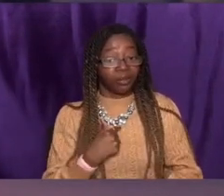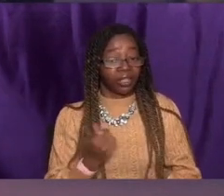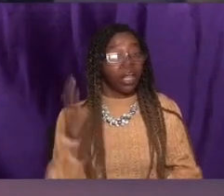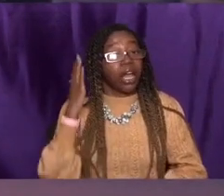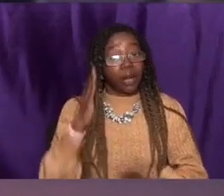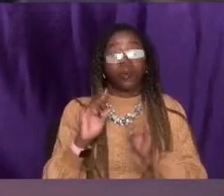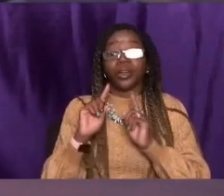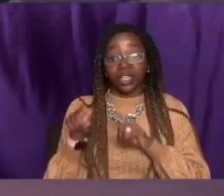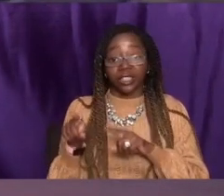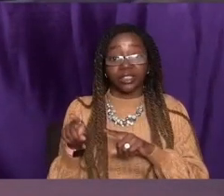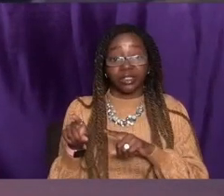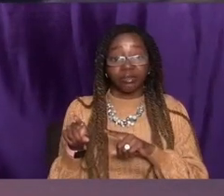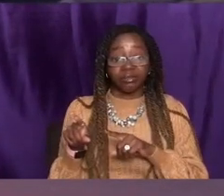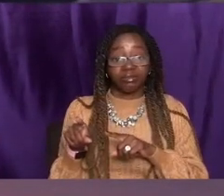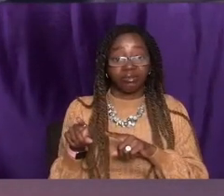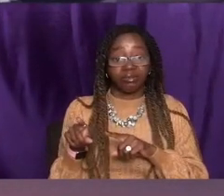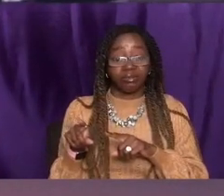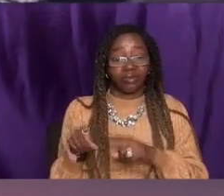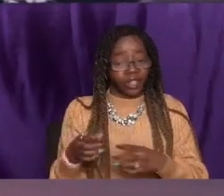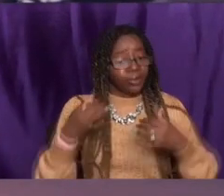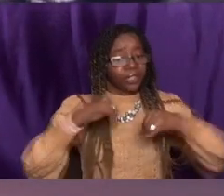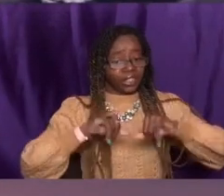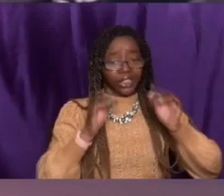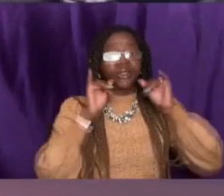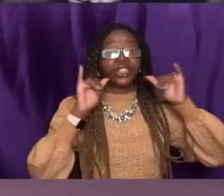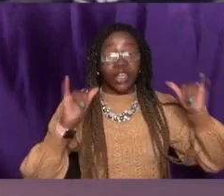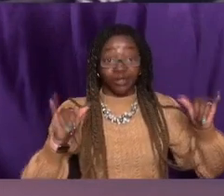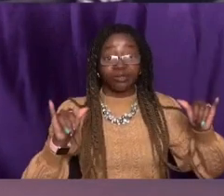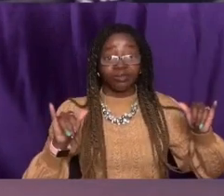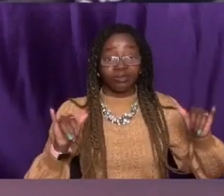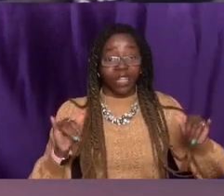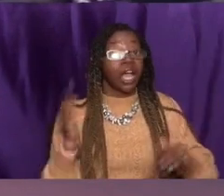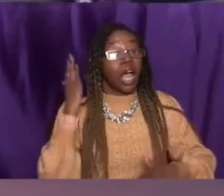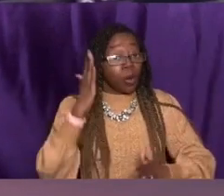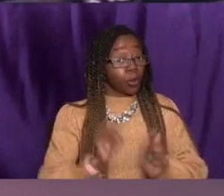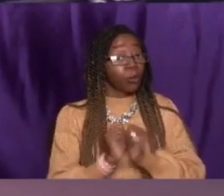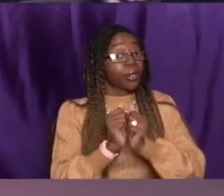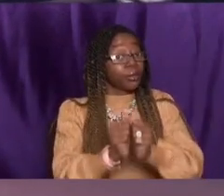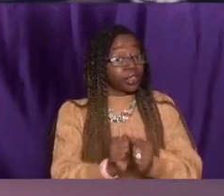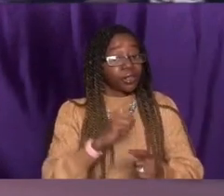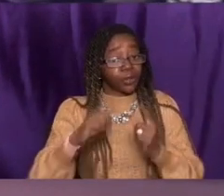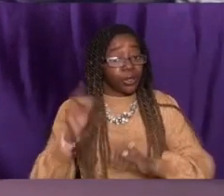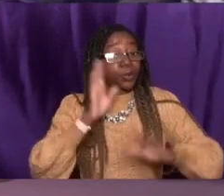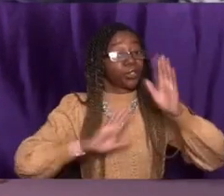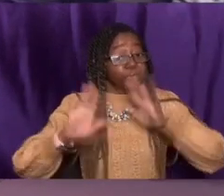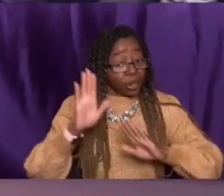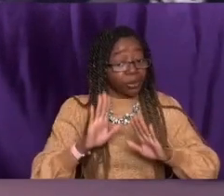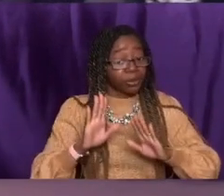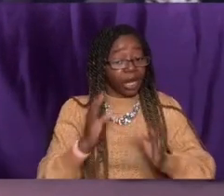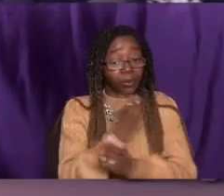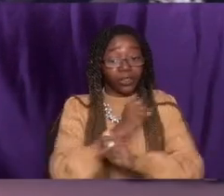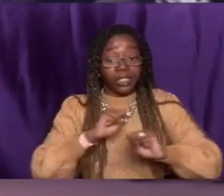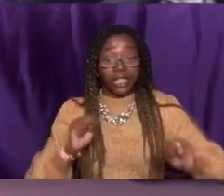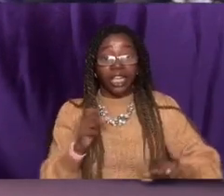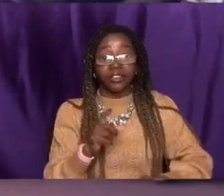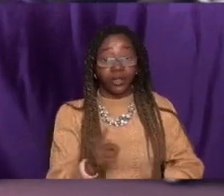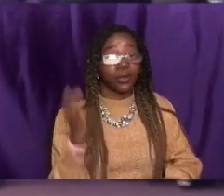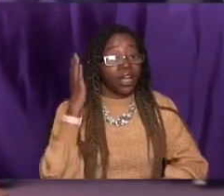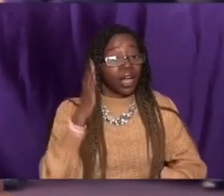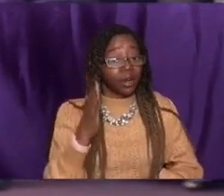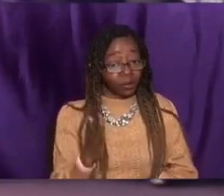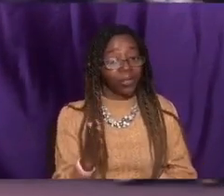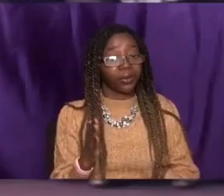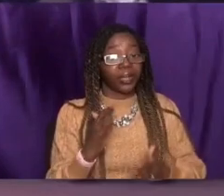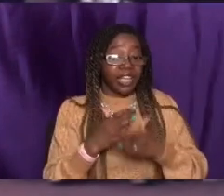answer. You missed your shout. I will be with you when you're in trouble. I will save you and I will honor. In